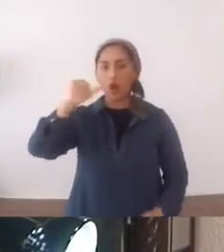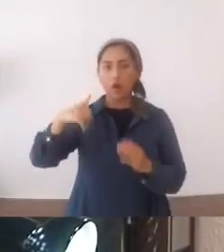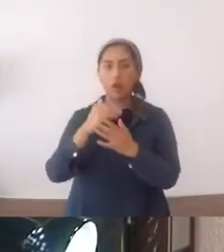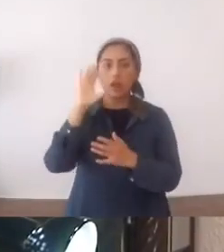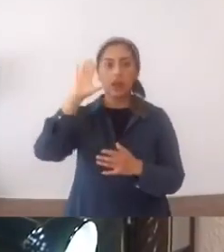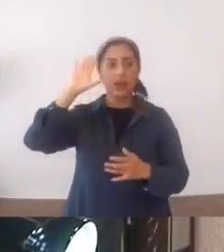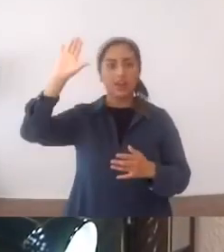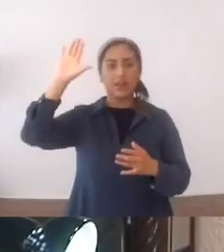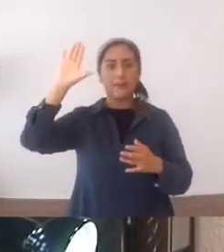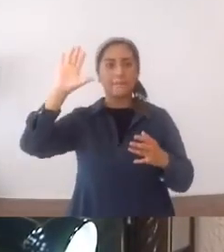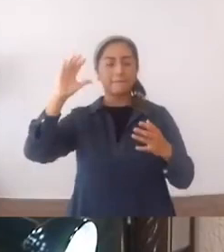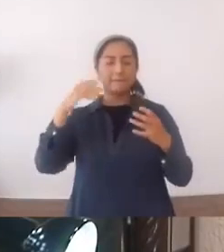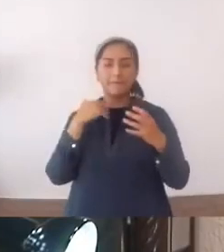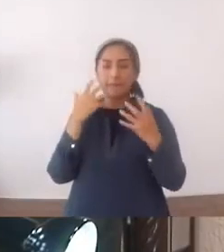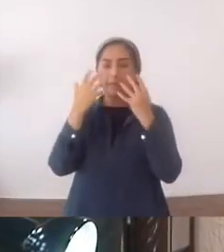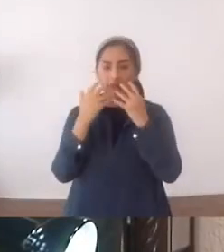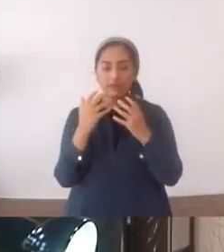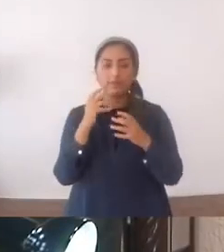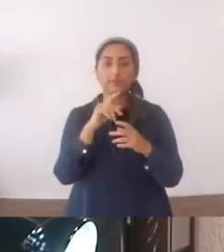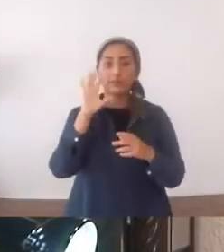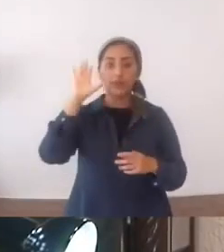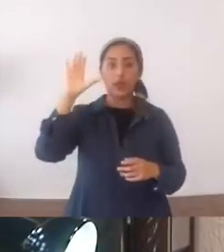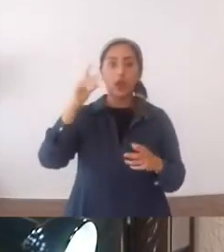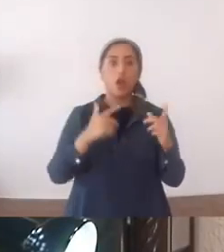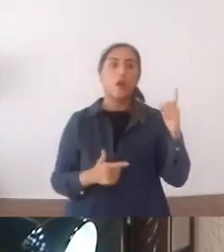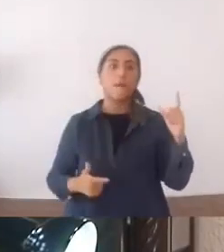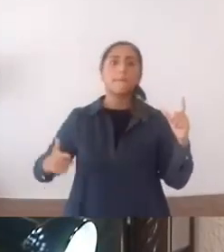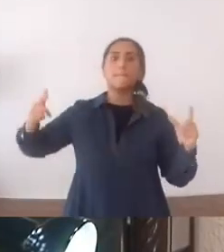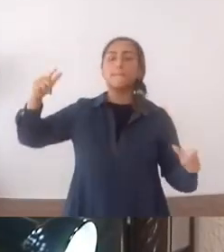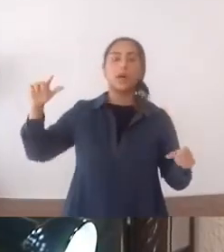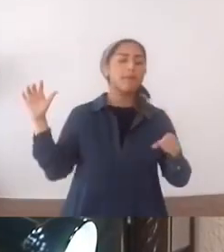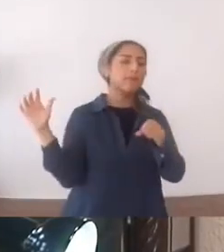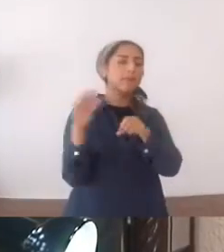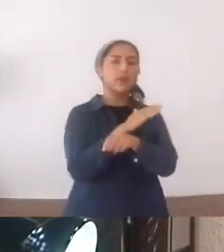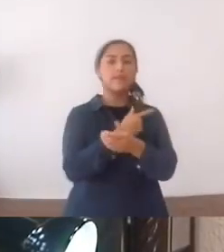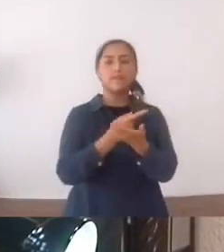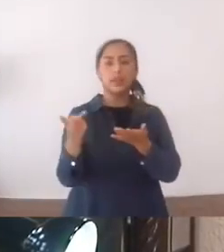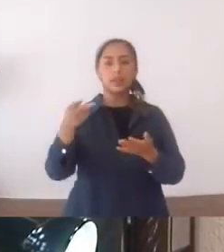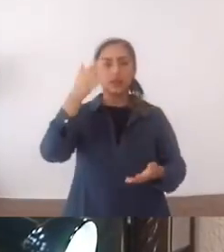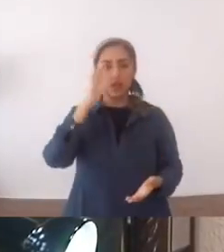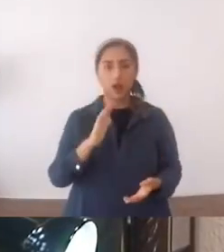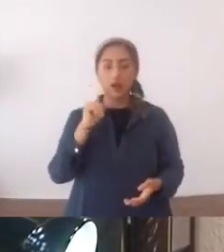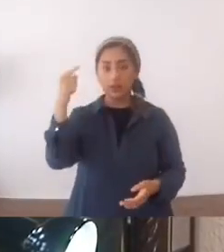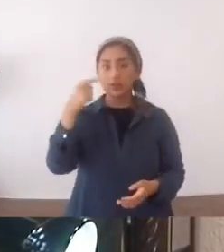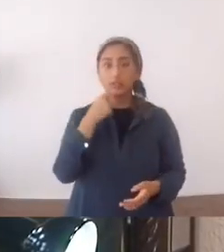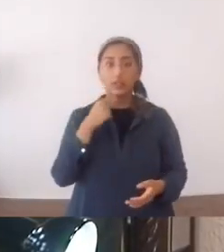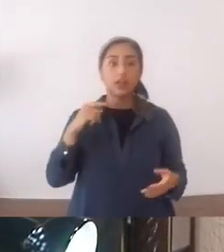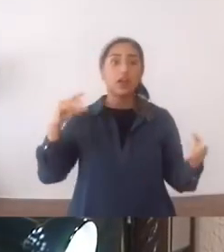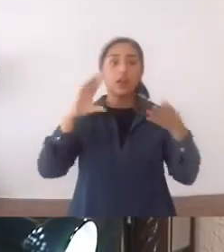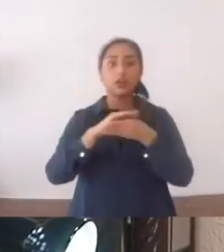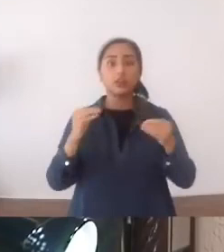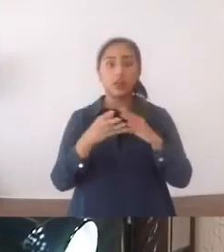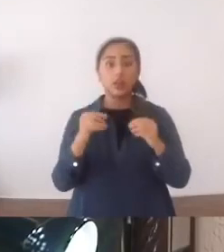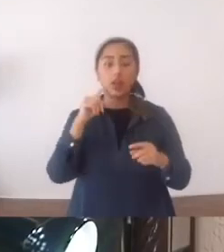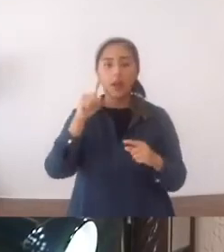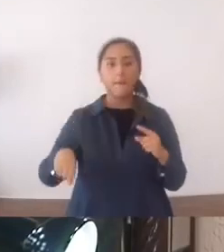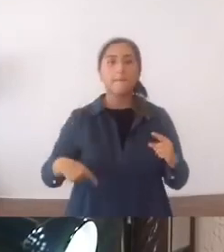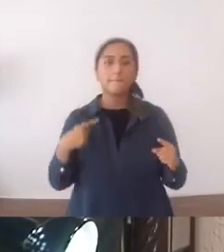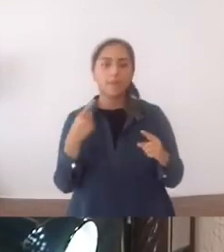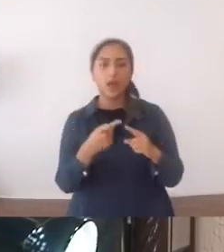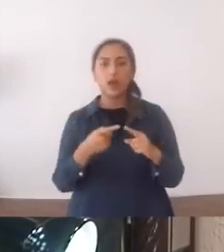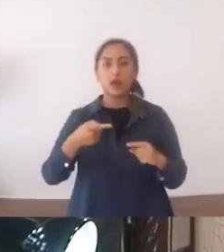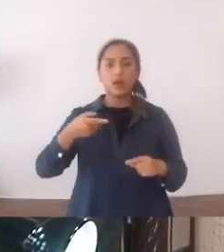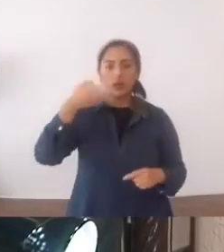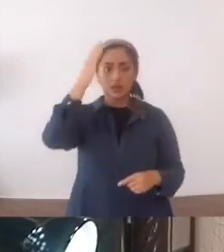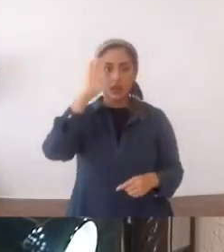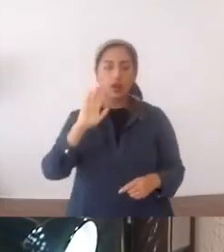that all the suffering of Joshua es el HaMashiach rotundo fracaso de Dios. is the complete failure of God. Dice, es la historia del